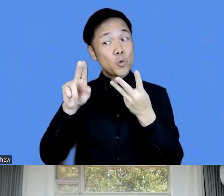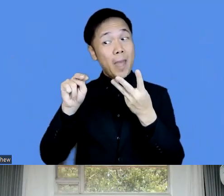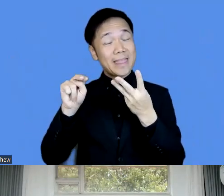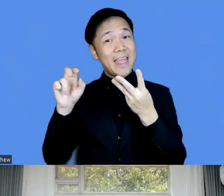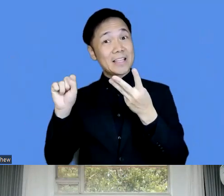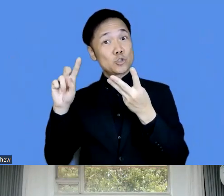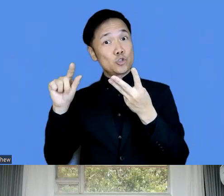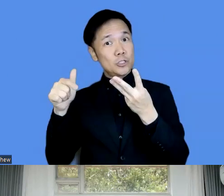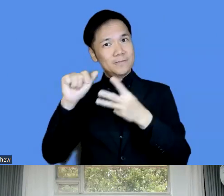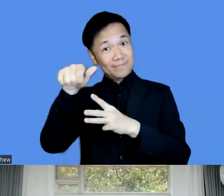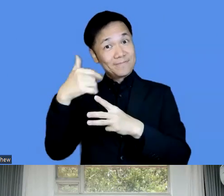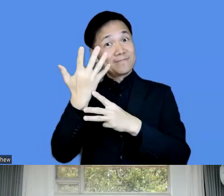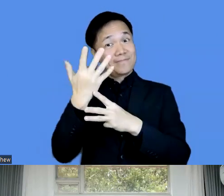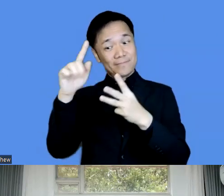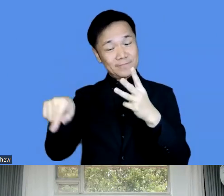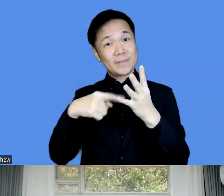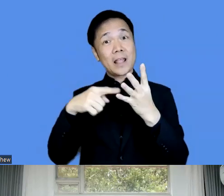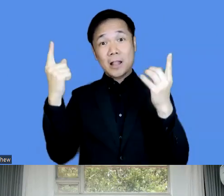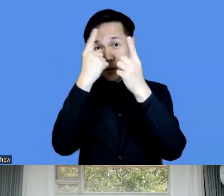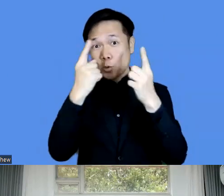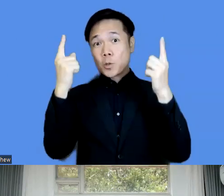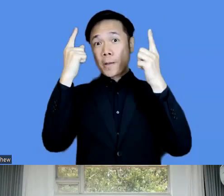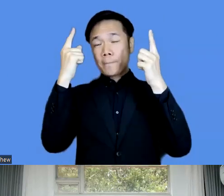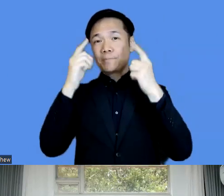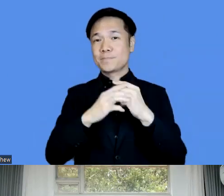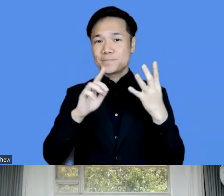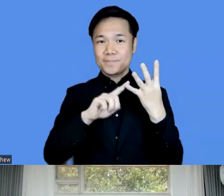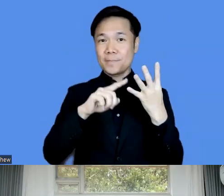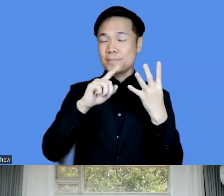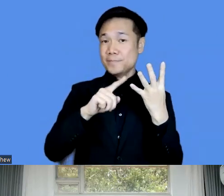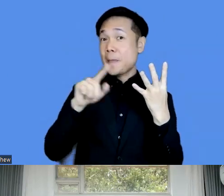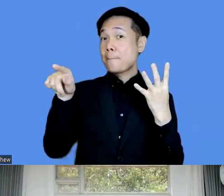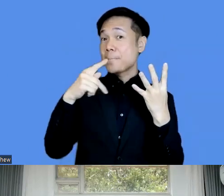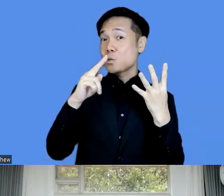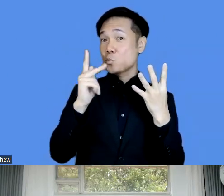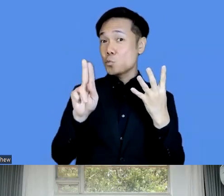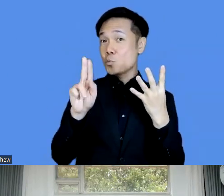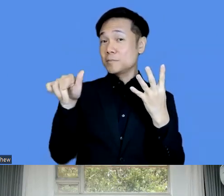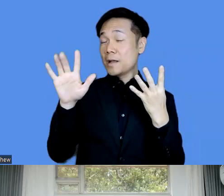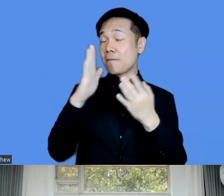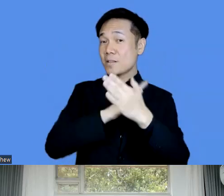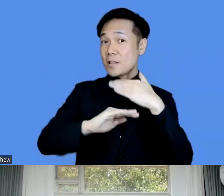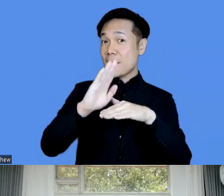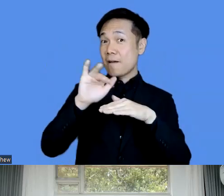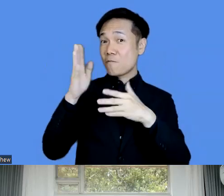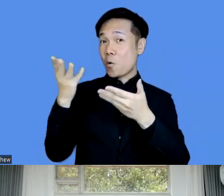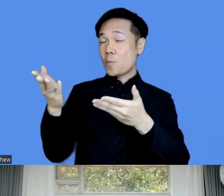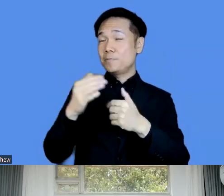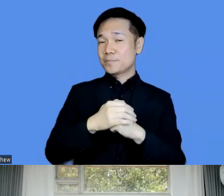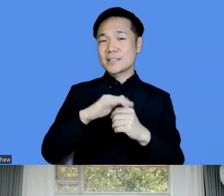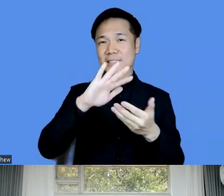SDGs, University of Peking, China Disabled Person Federation, Center